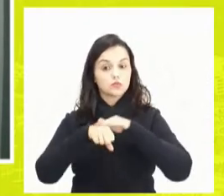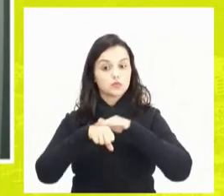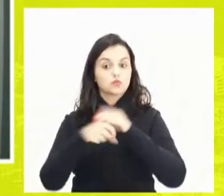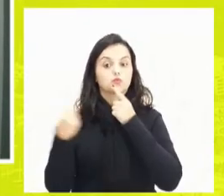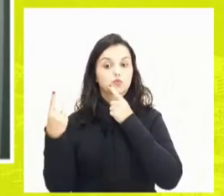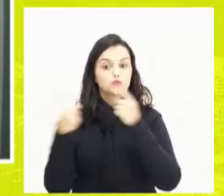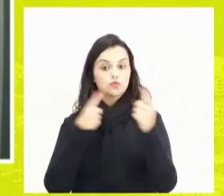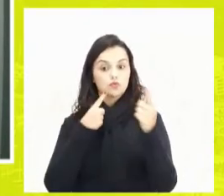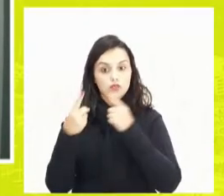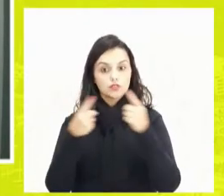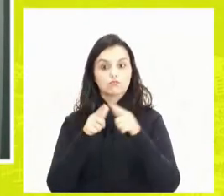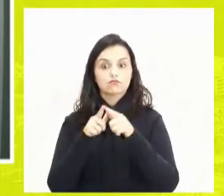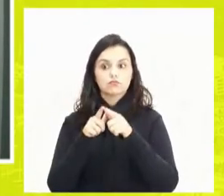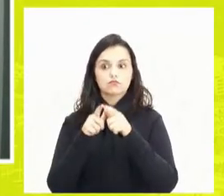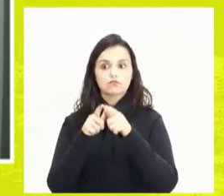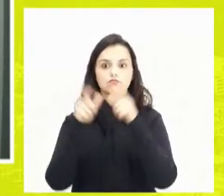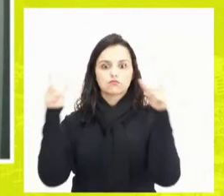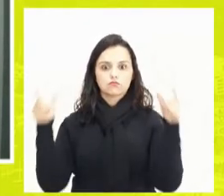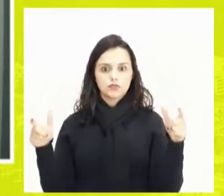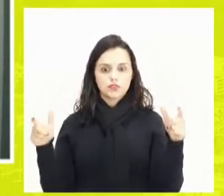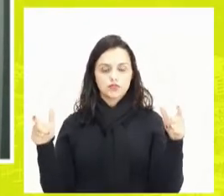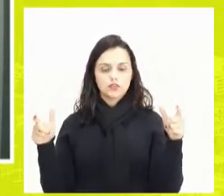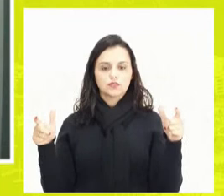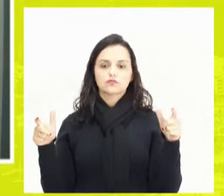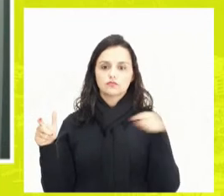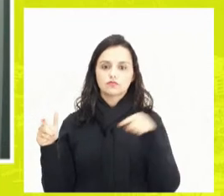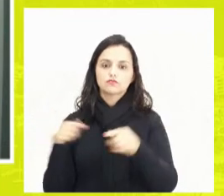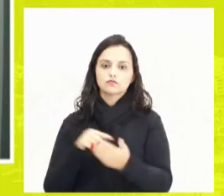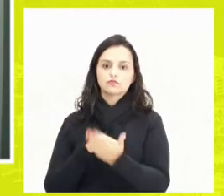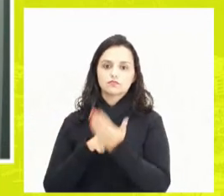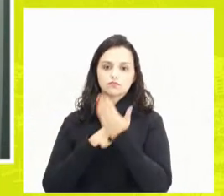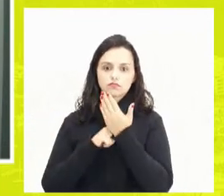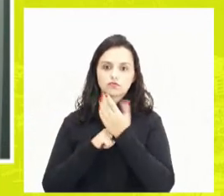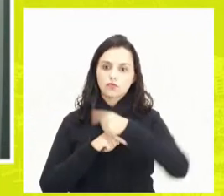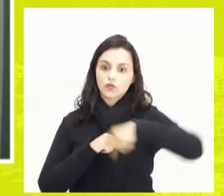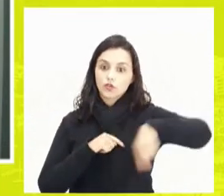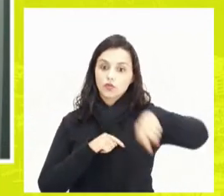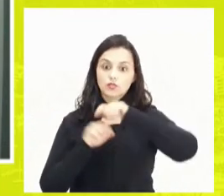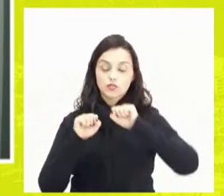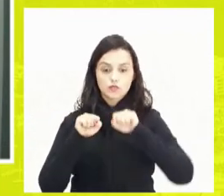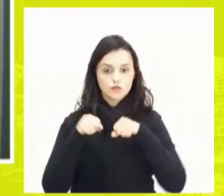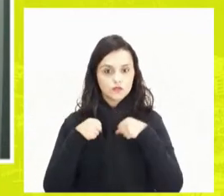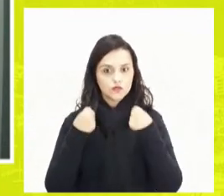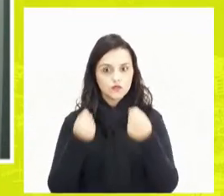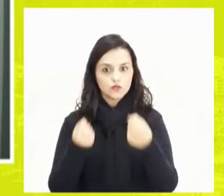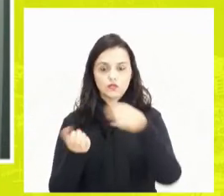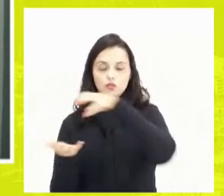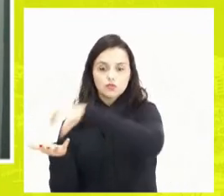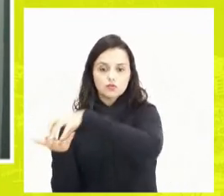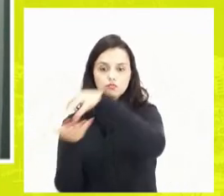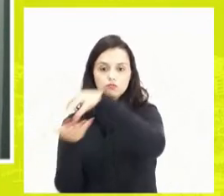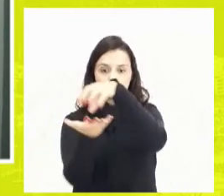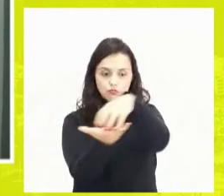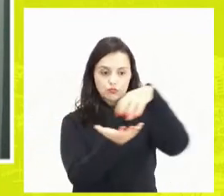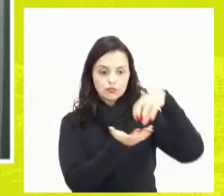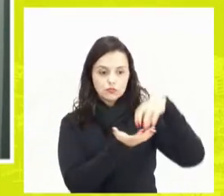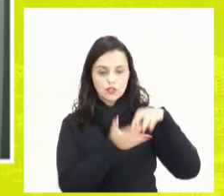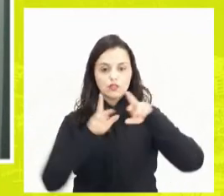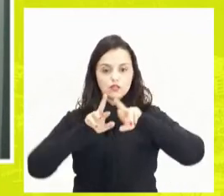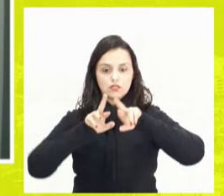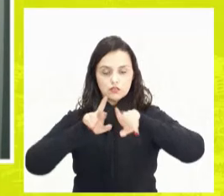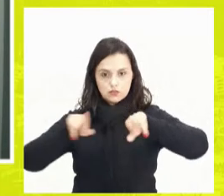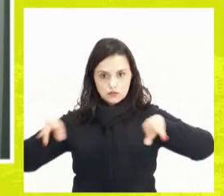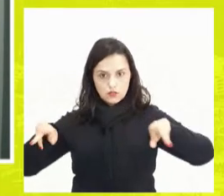discussions it convinces us increasingly more that it's it's a discussion of distinguished